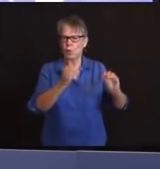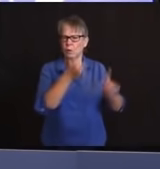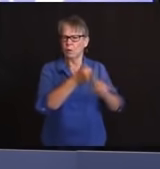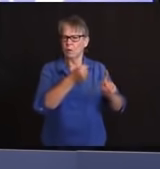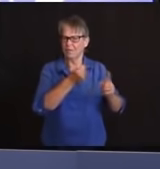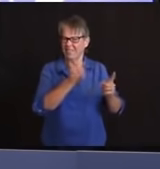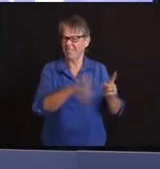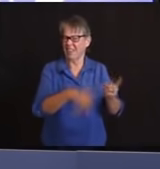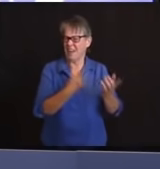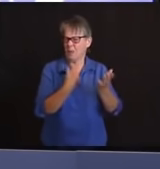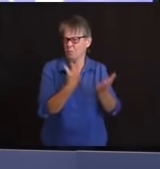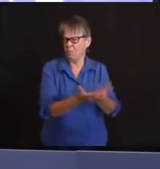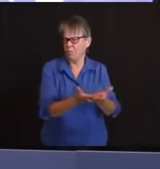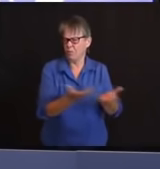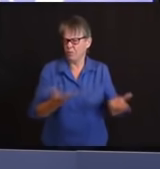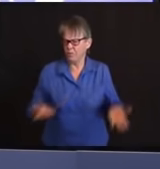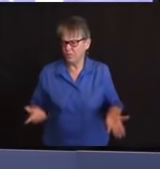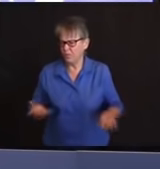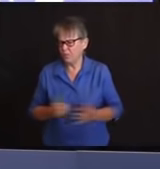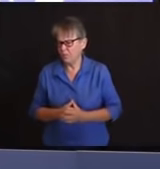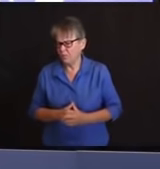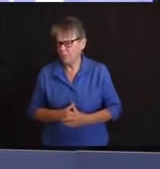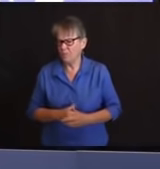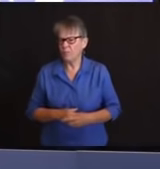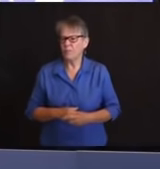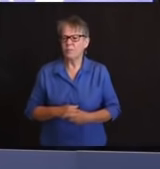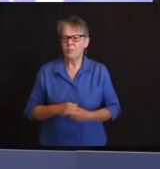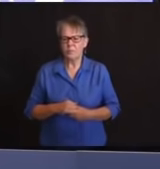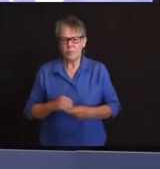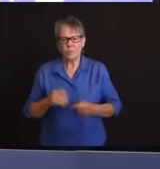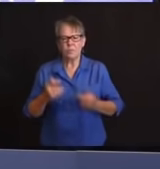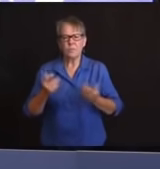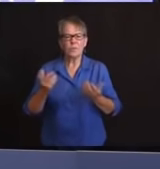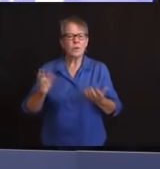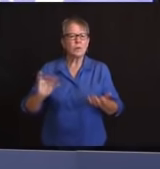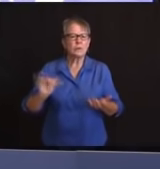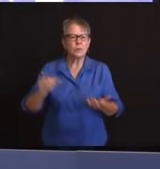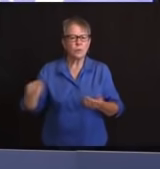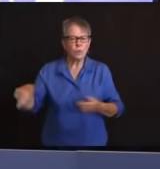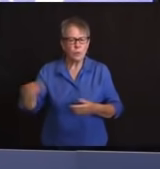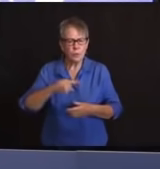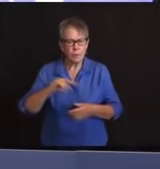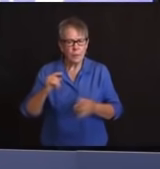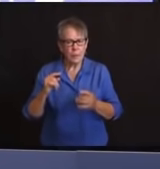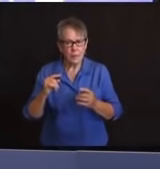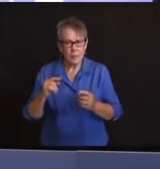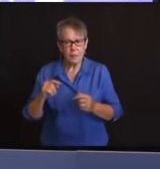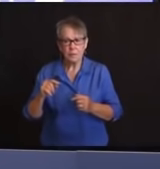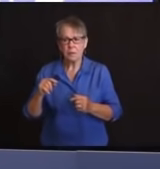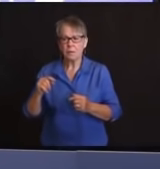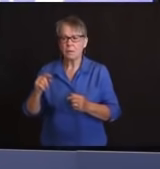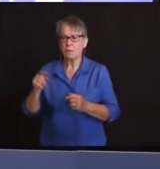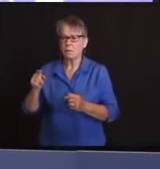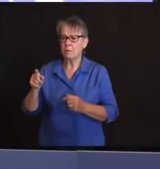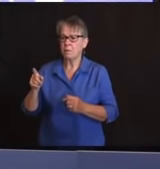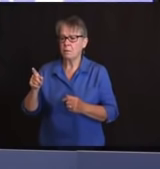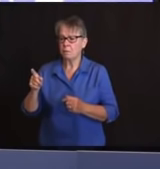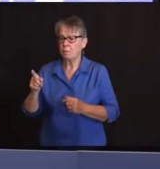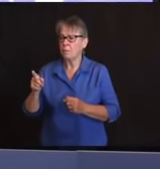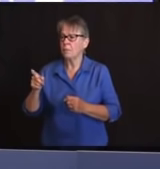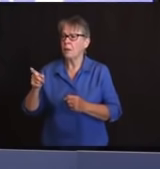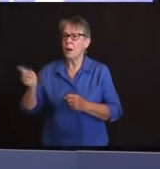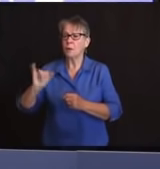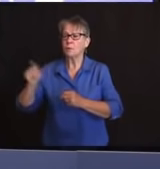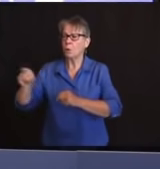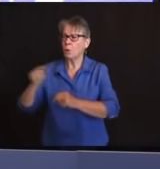proning, which is turning a patient from their back onto their stomachs so the individual is lying face down and removing pressure